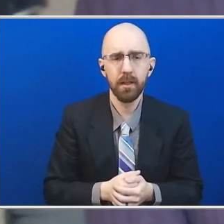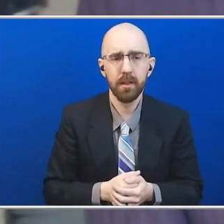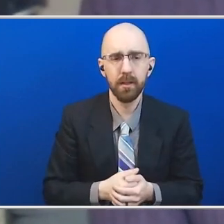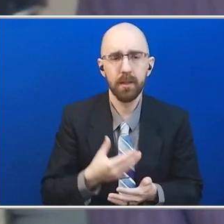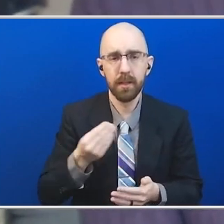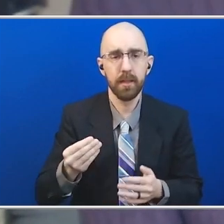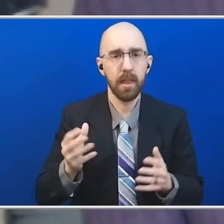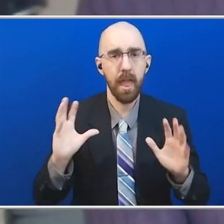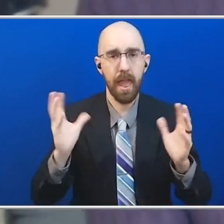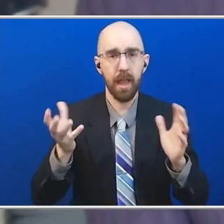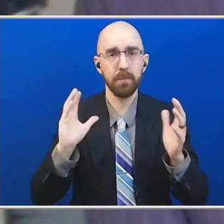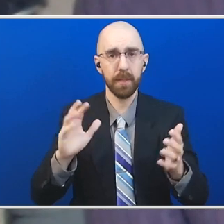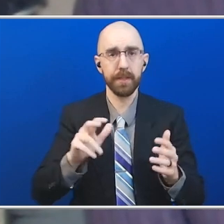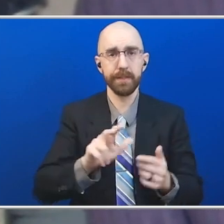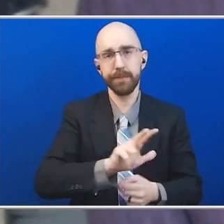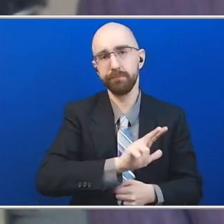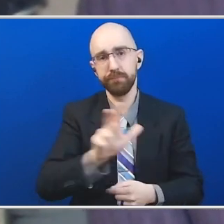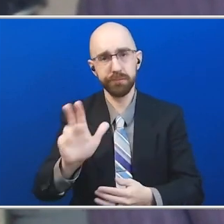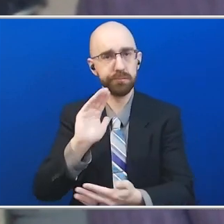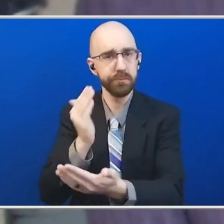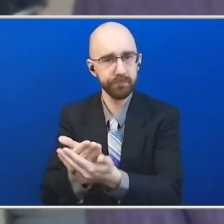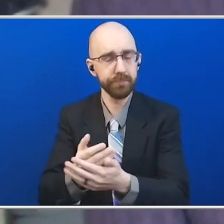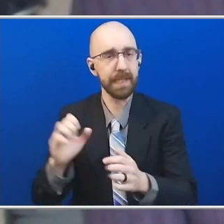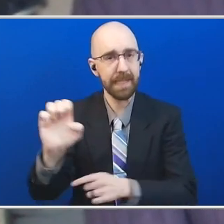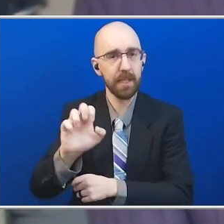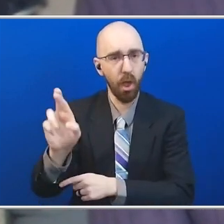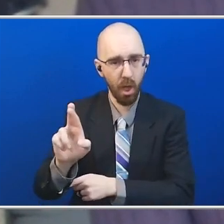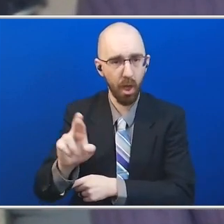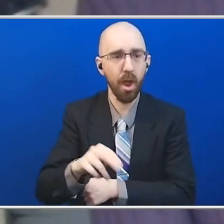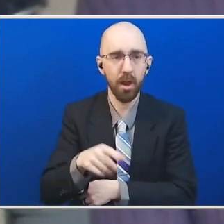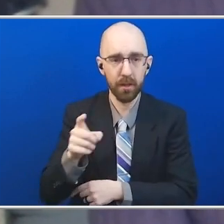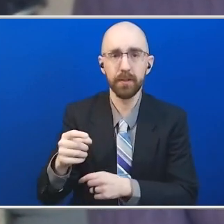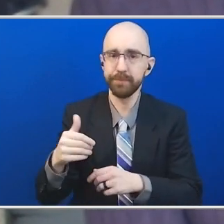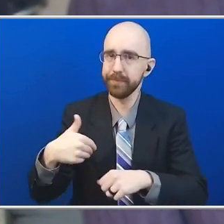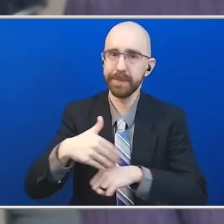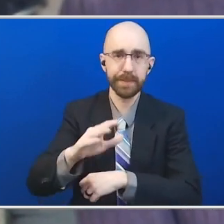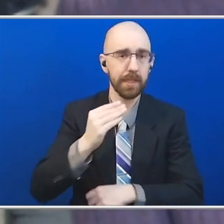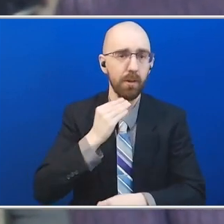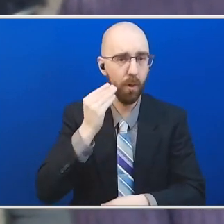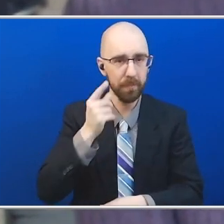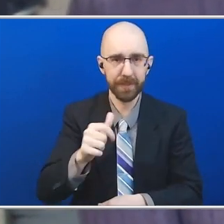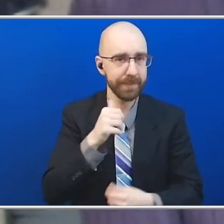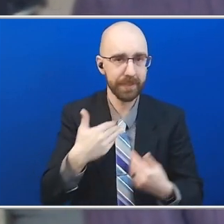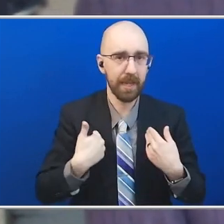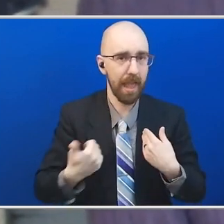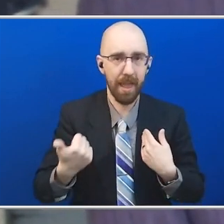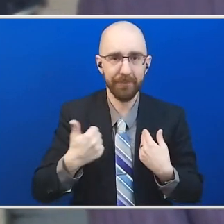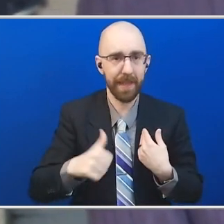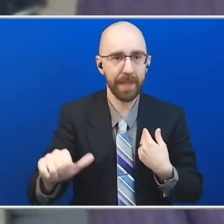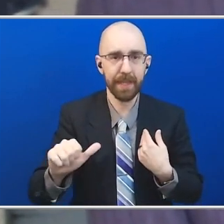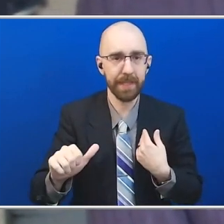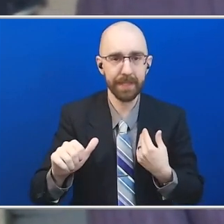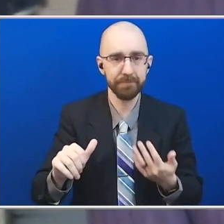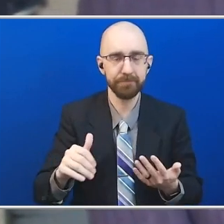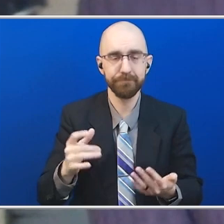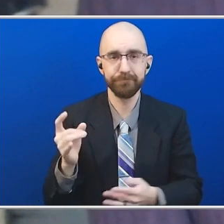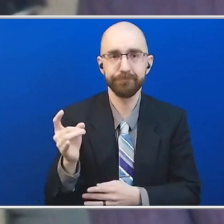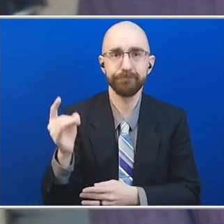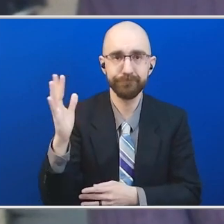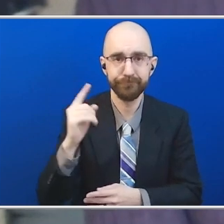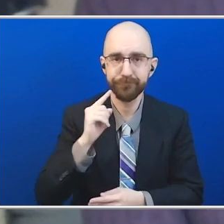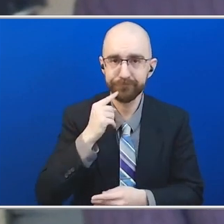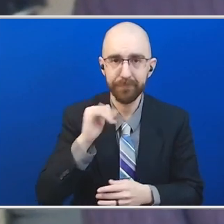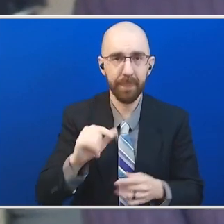ambulance took him to the emergency room, and they sent us home because he didn't have anything bad that happened.